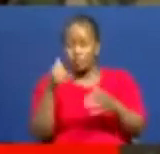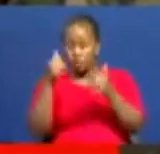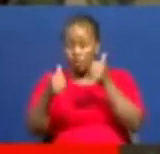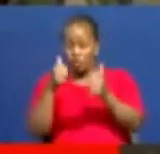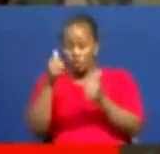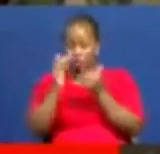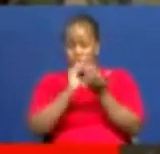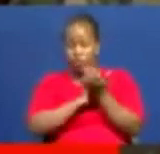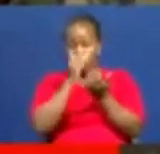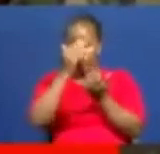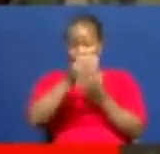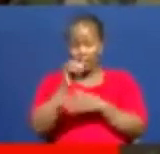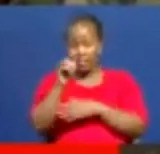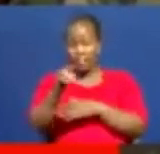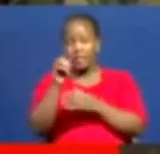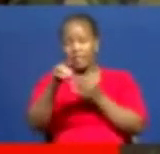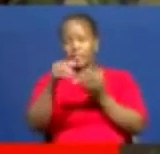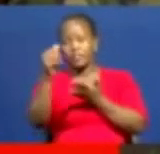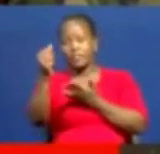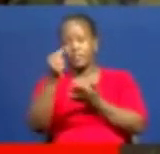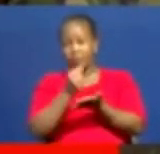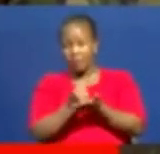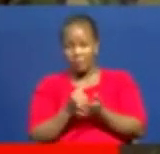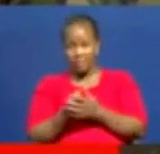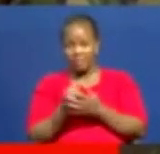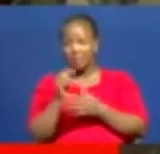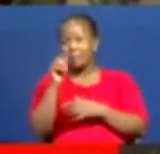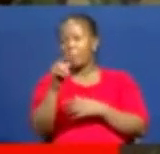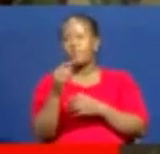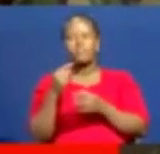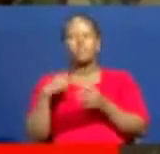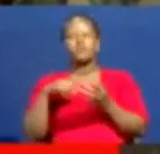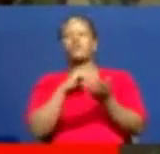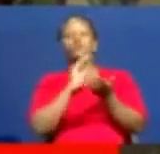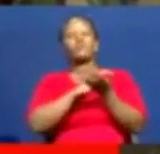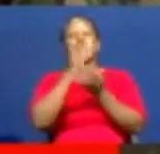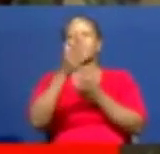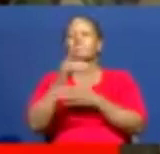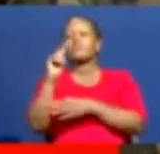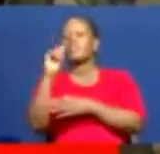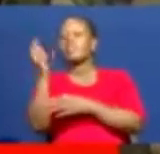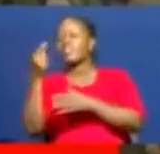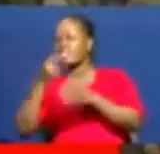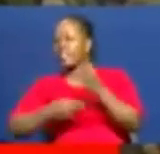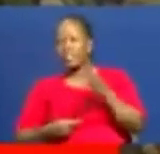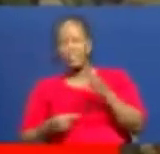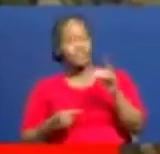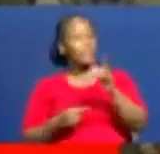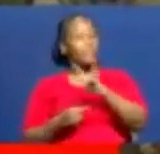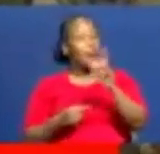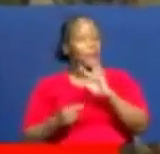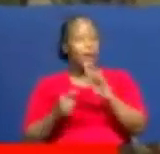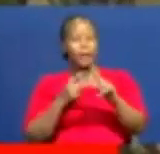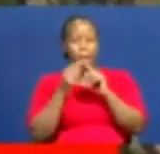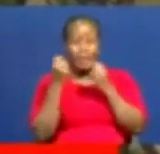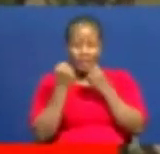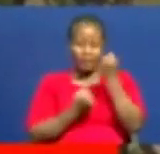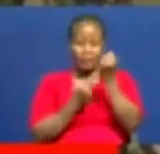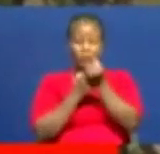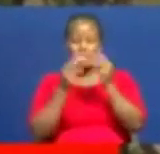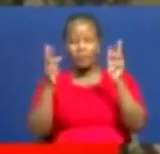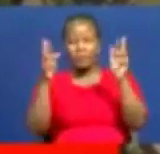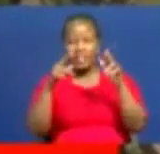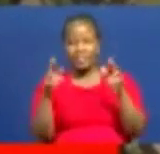this deployment. It is not going to be funded by Kenyan taxpayers. It's going to be funded by the international